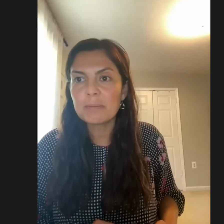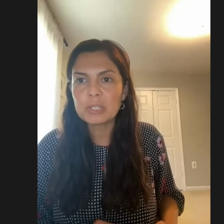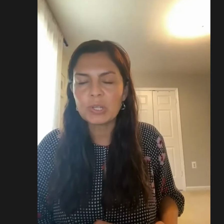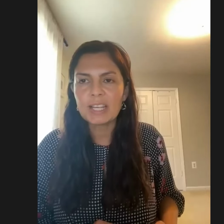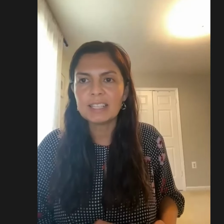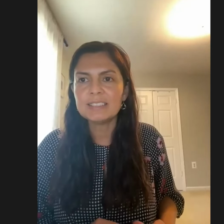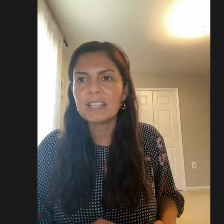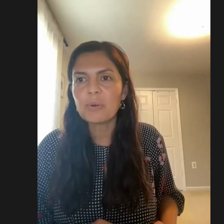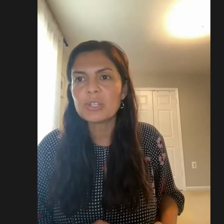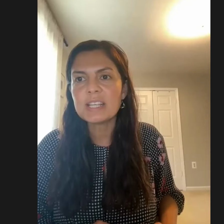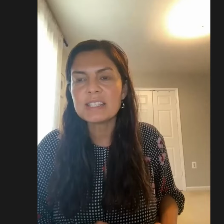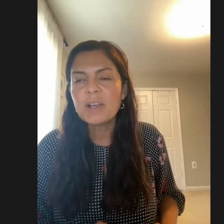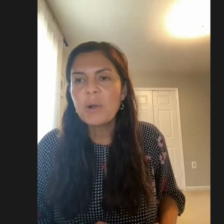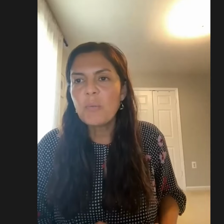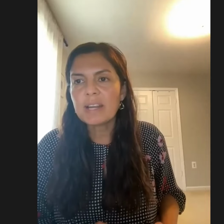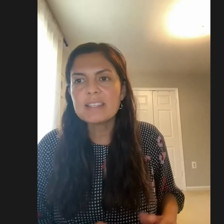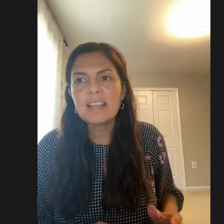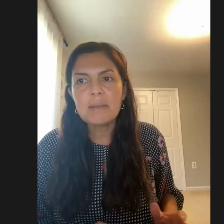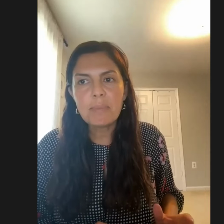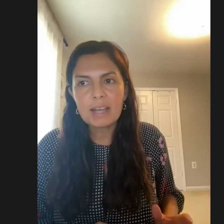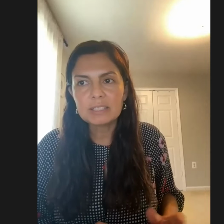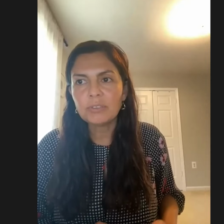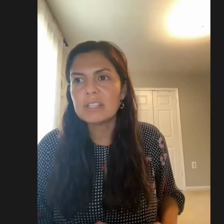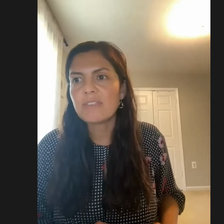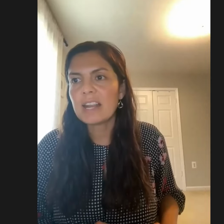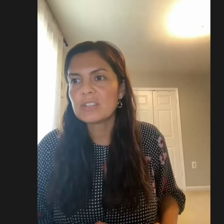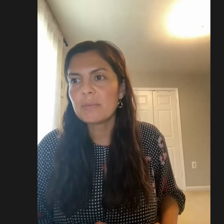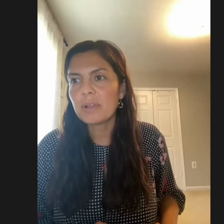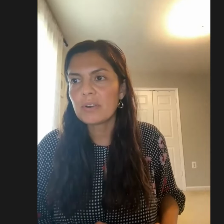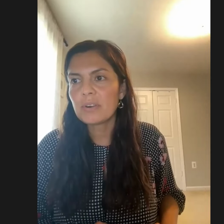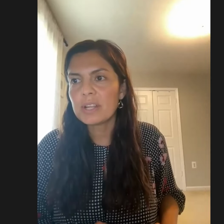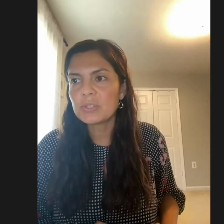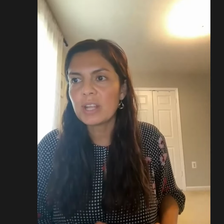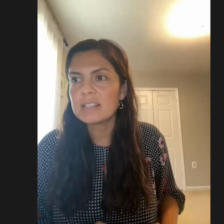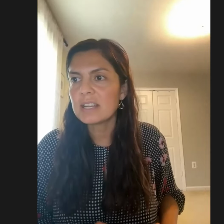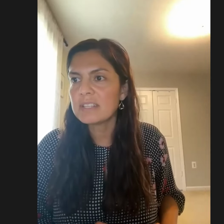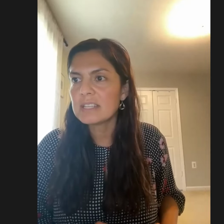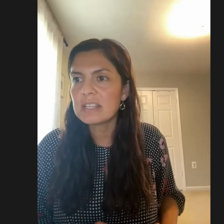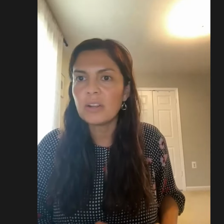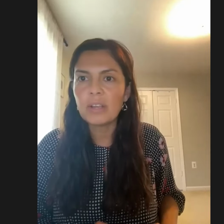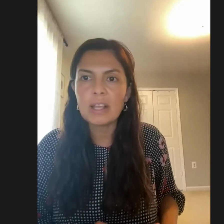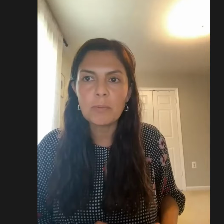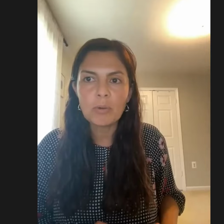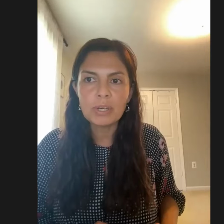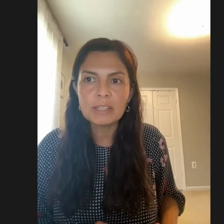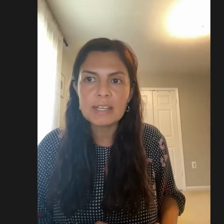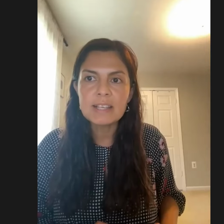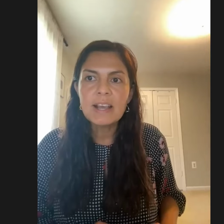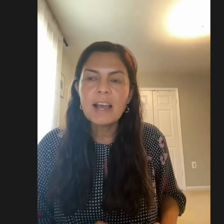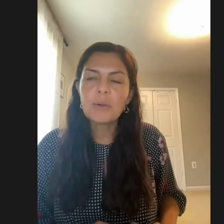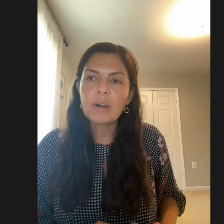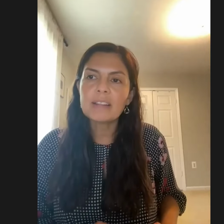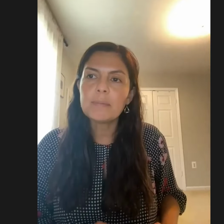the observatory. And the question is, what is the impact of these financial barriers on health services in low-income